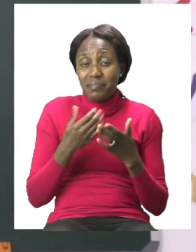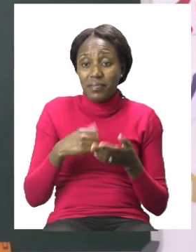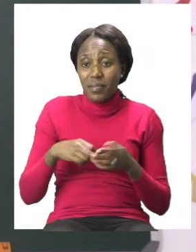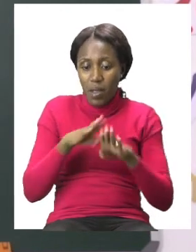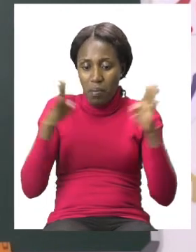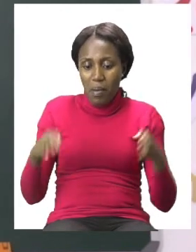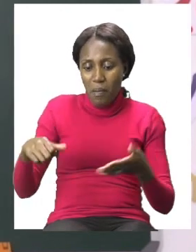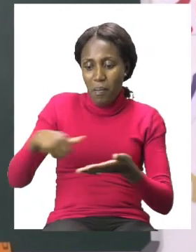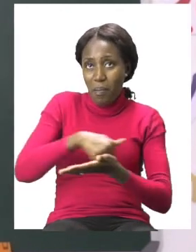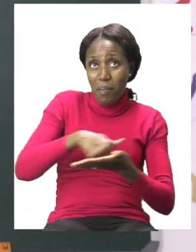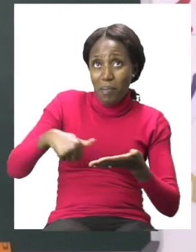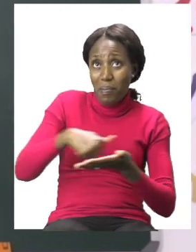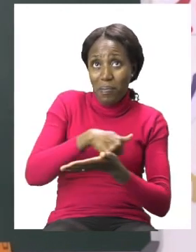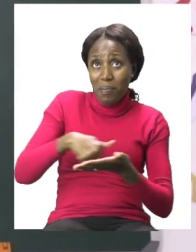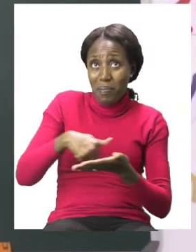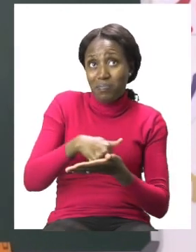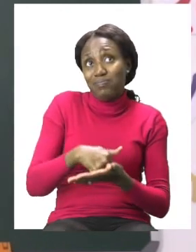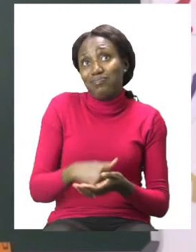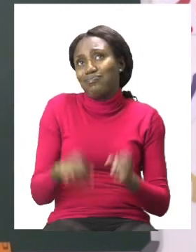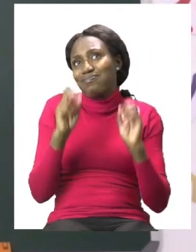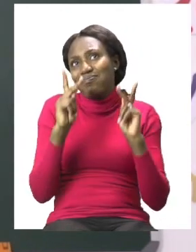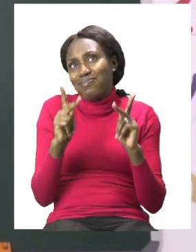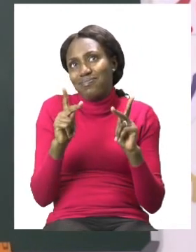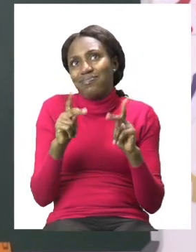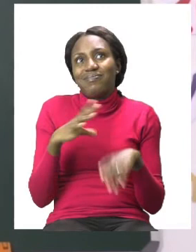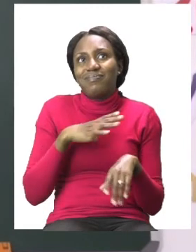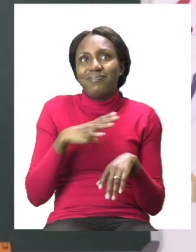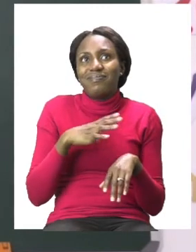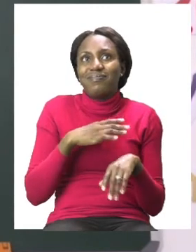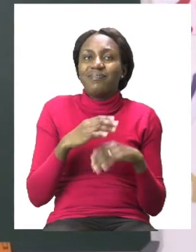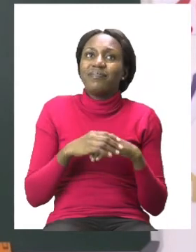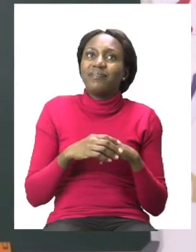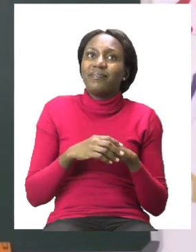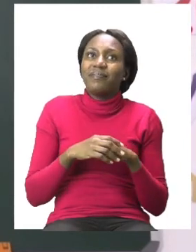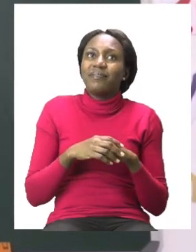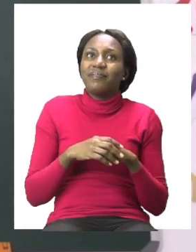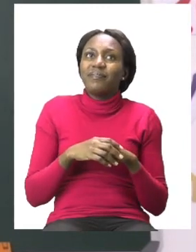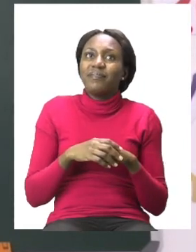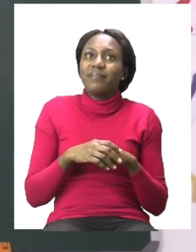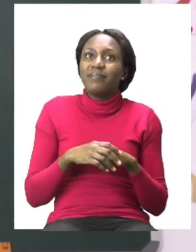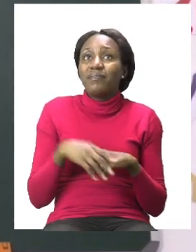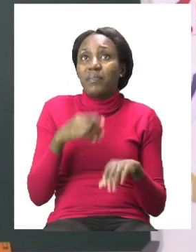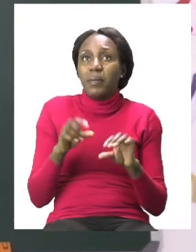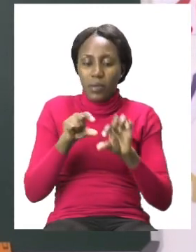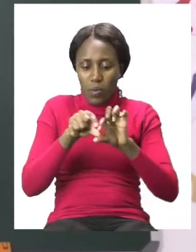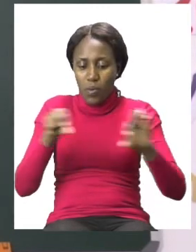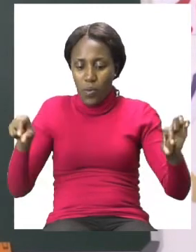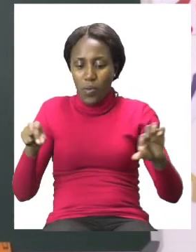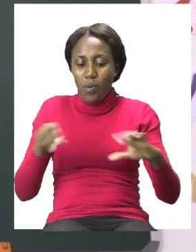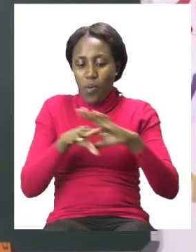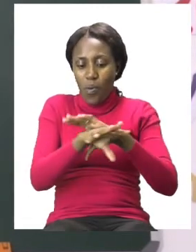table instead of an ironing board, that's okay too. You can also try and find a stick for your